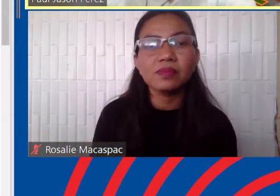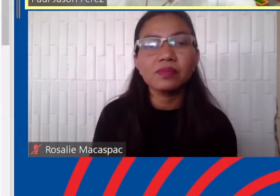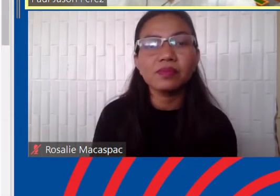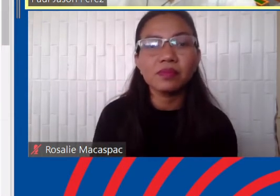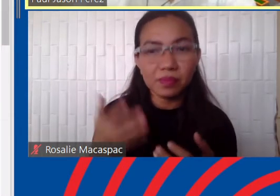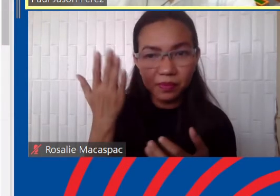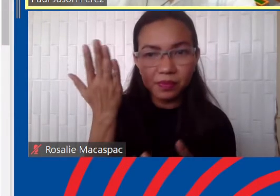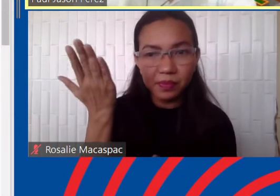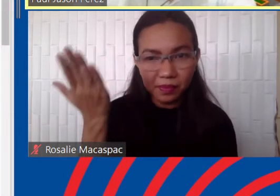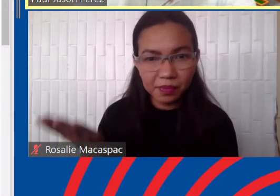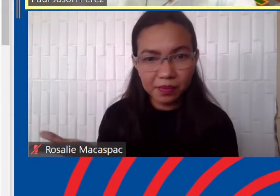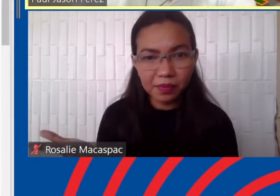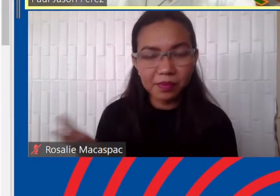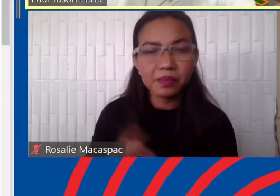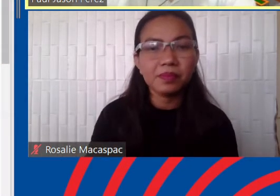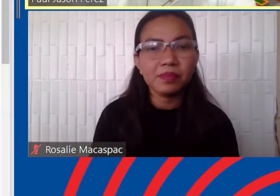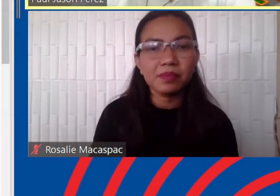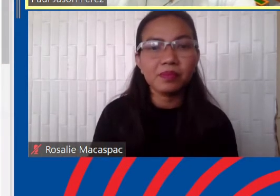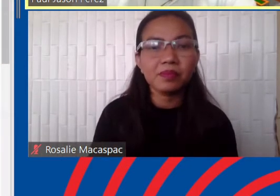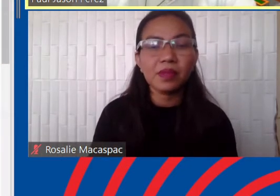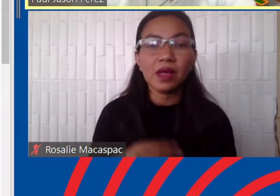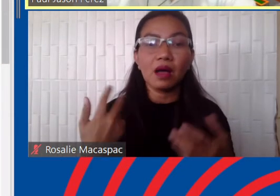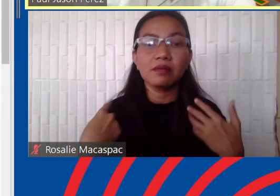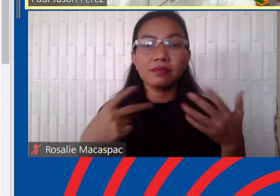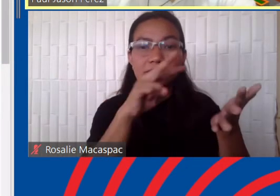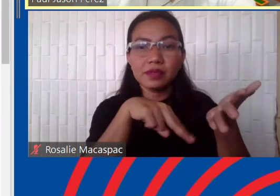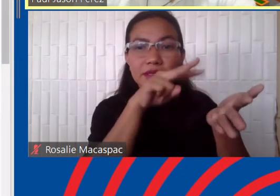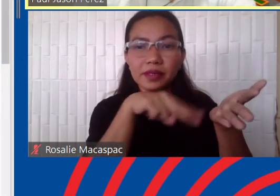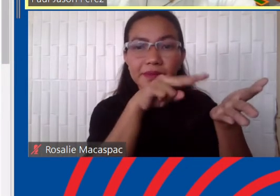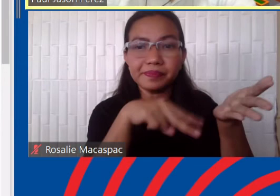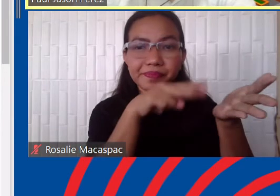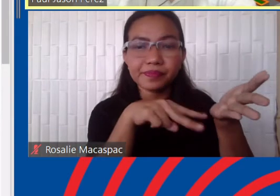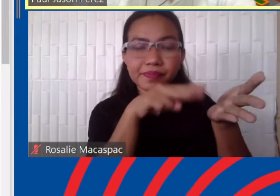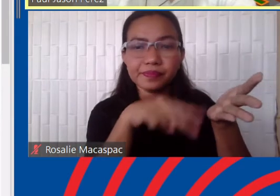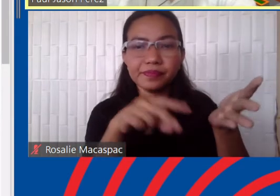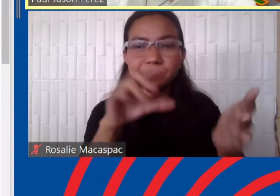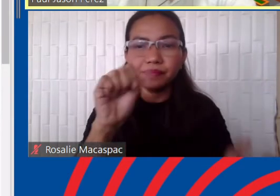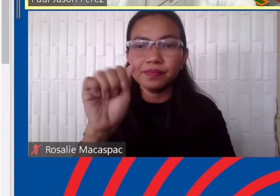is an article, okay?